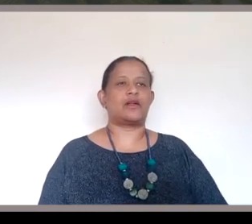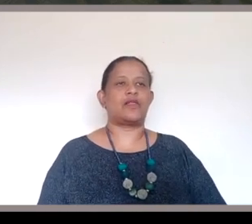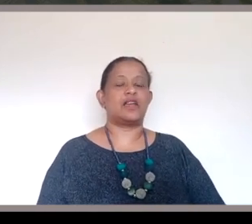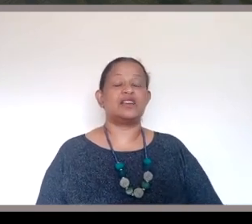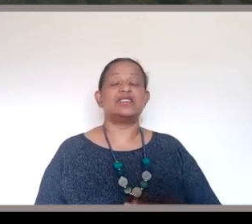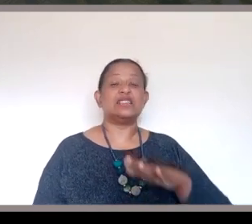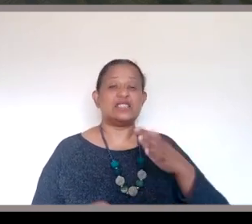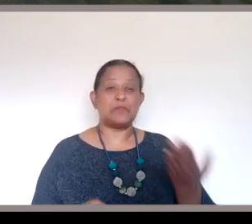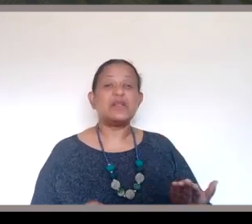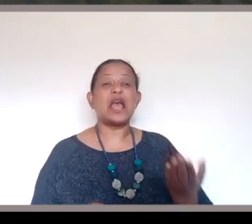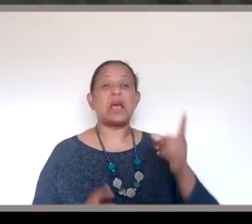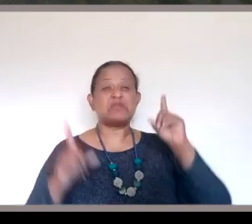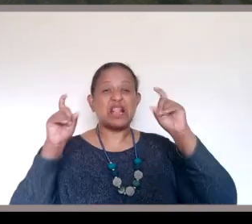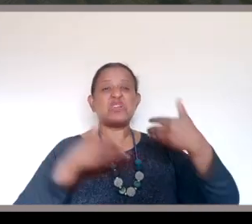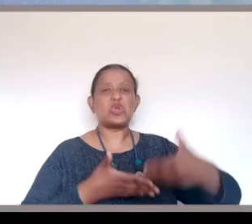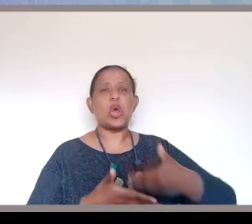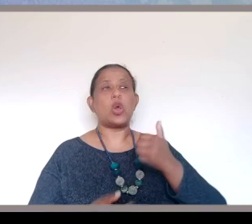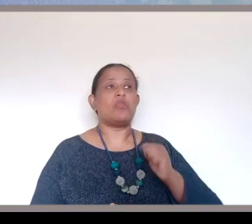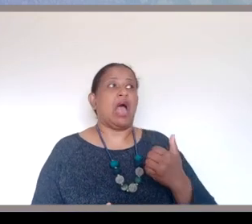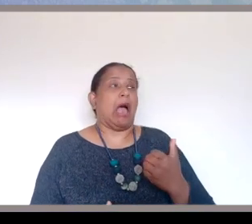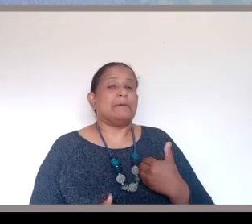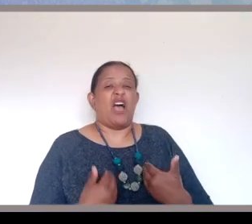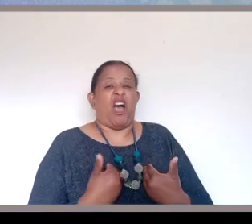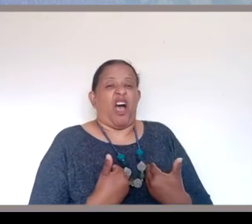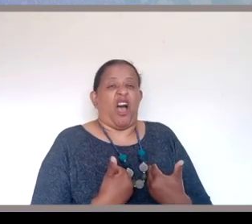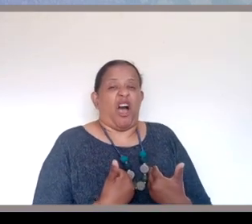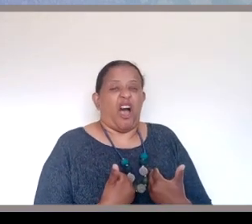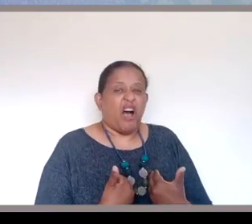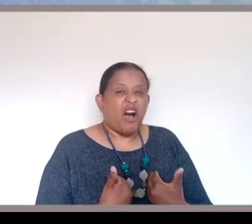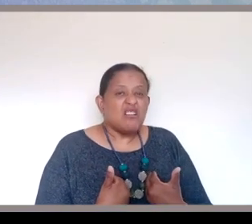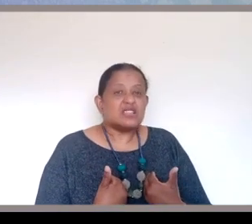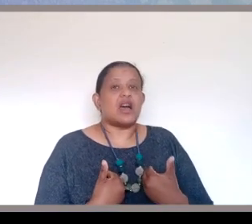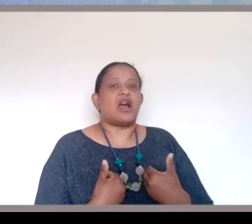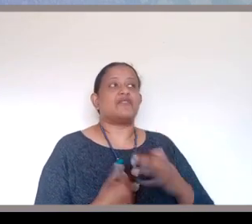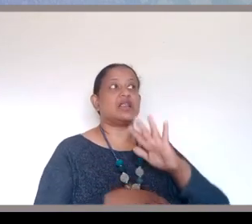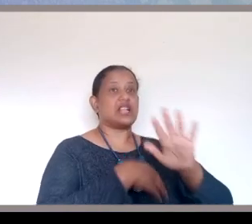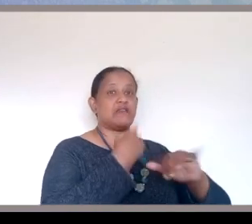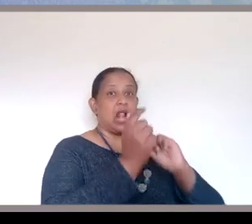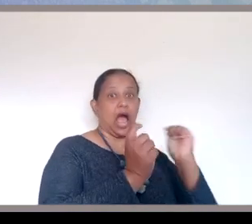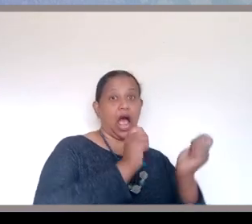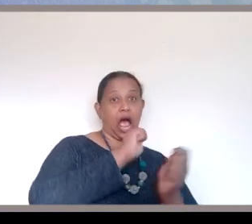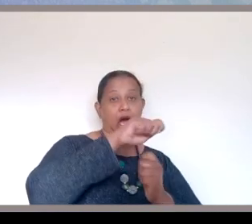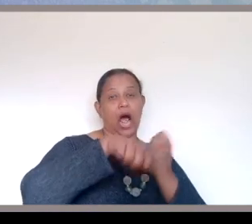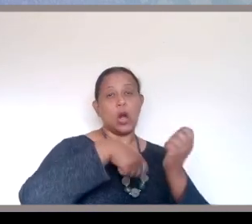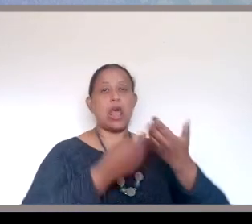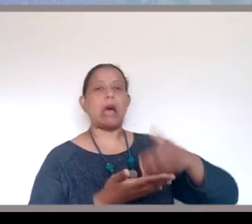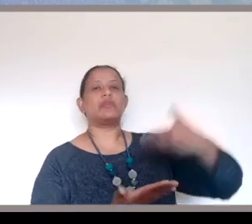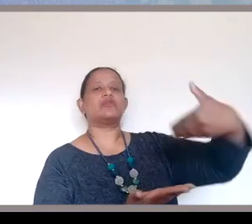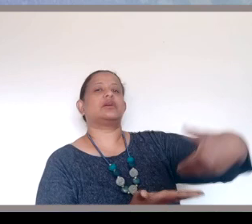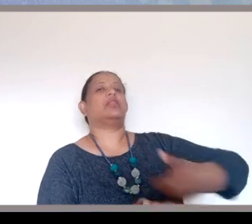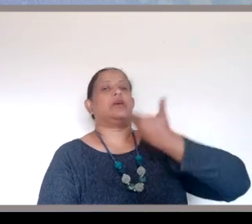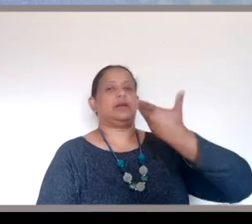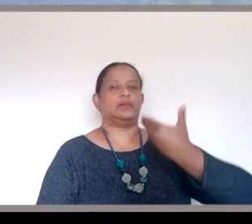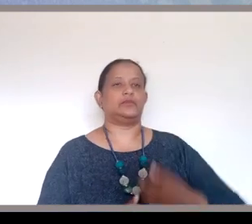own desires. The first step of temptation is desire. It's an inside job. Most desires are